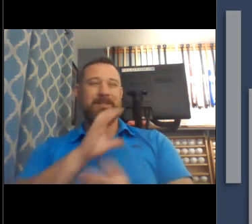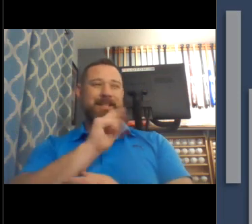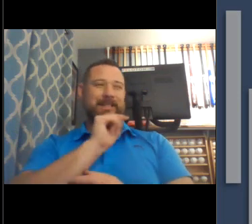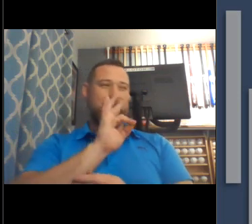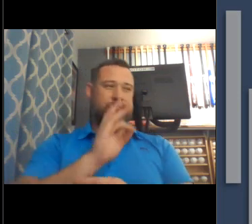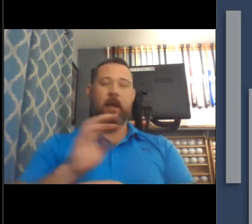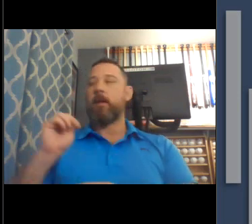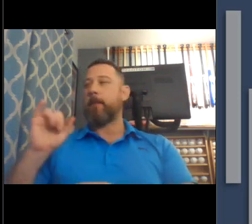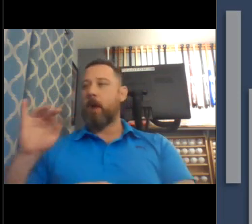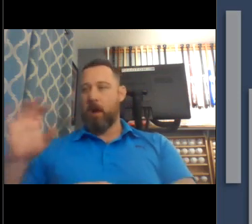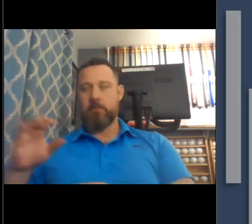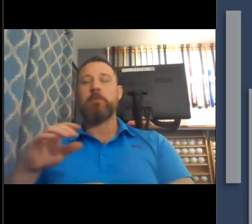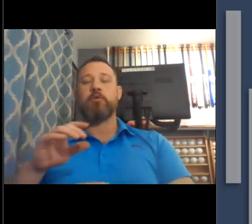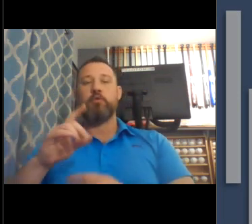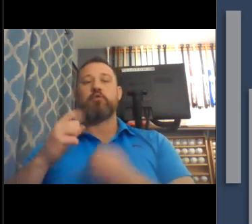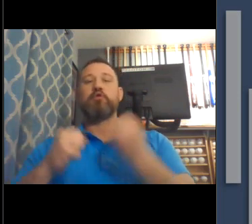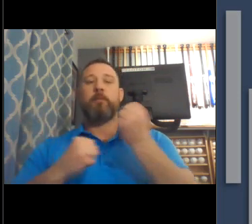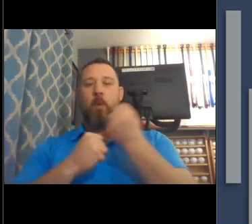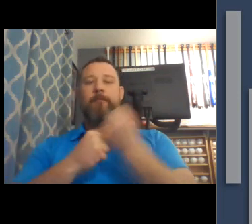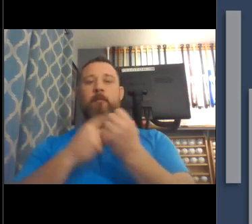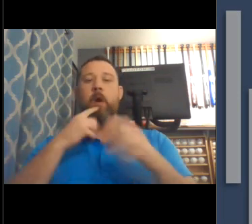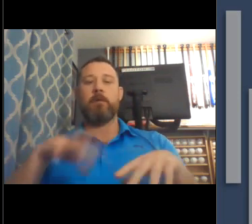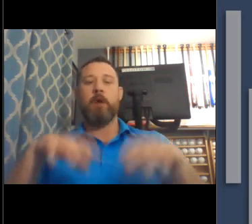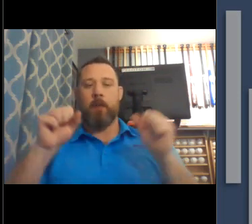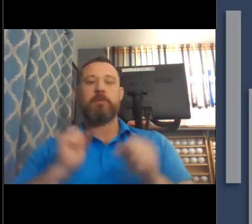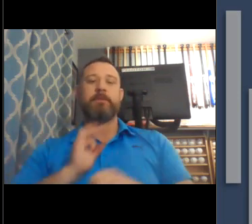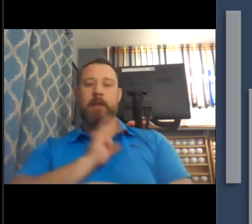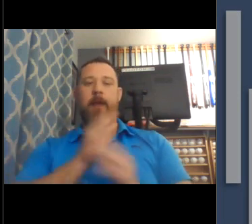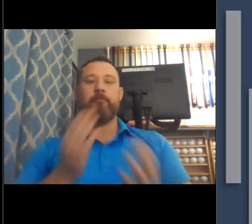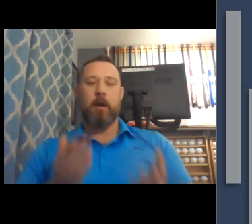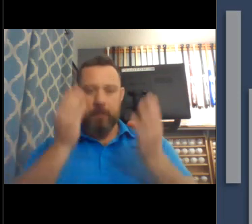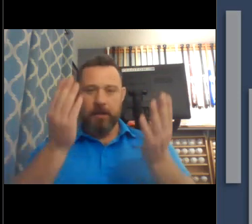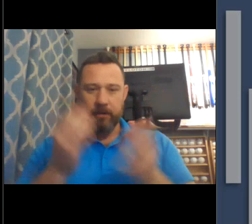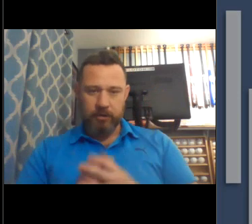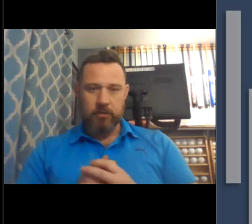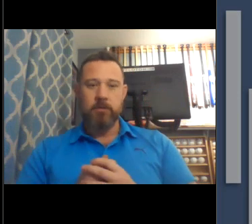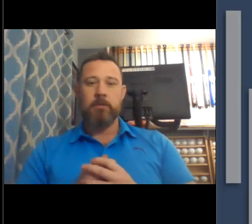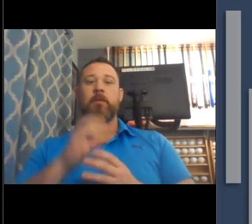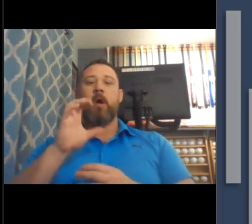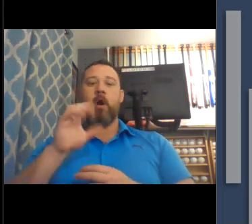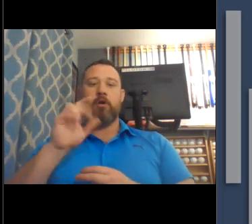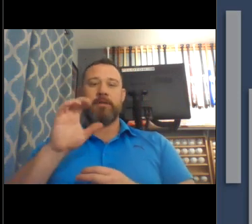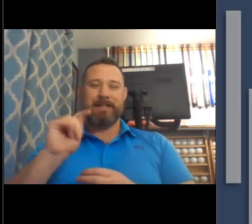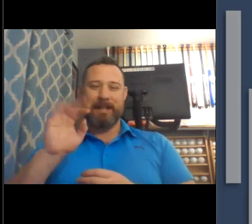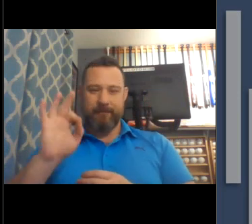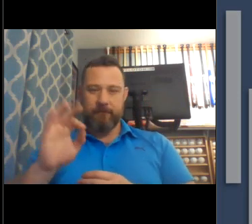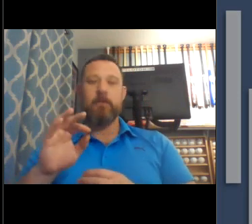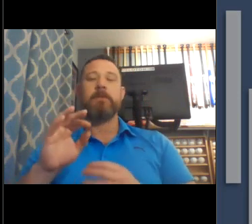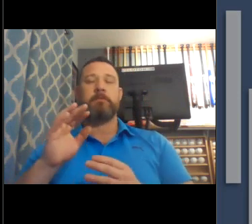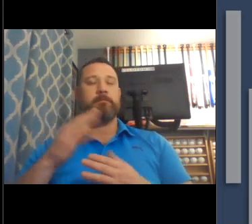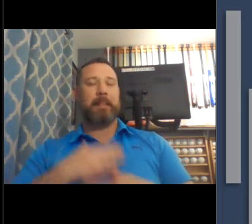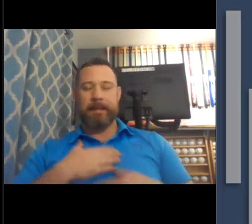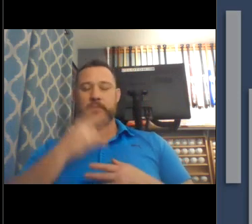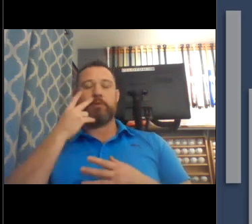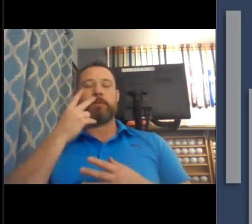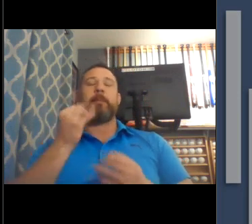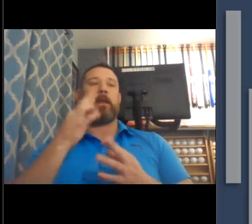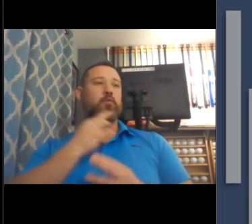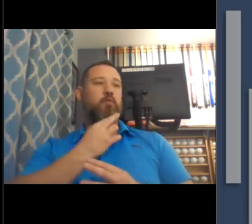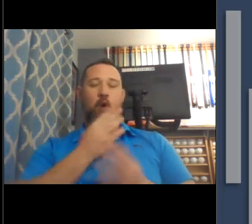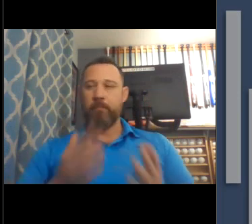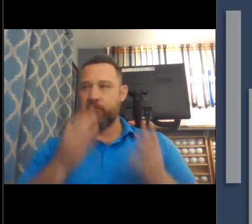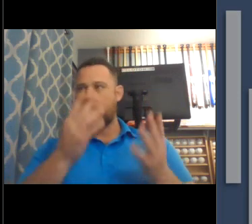MCOG to express support for adoption of the staff recommendations. The RCTF is pleased to see so many rural projects recommended